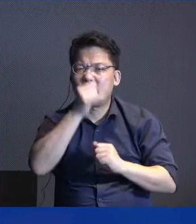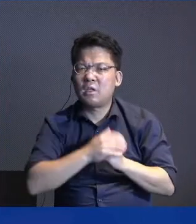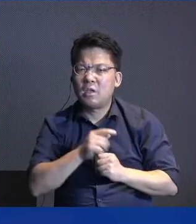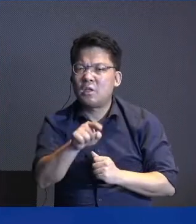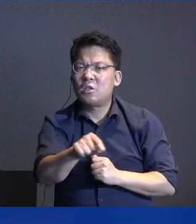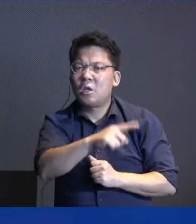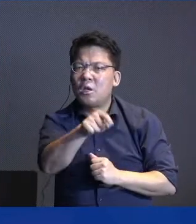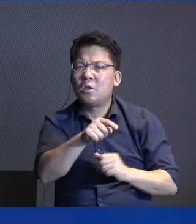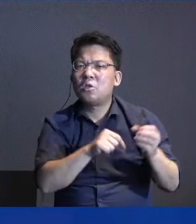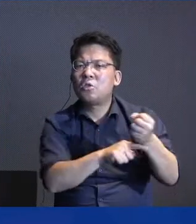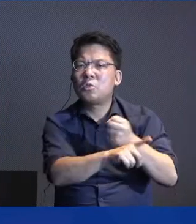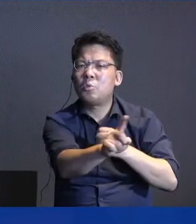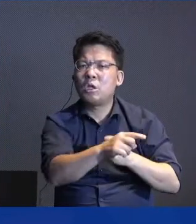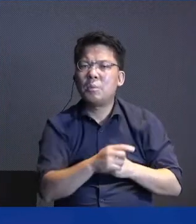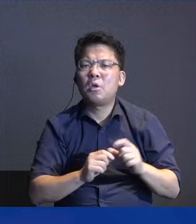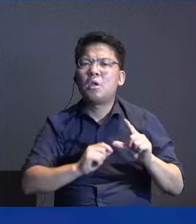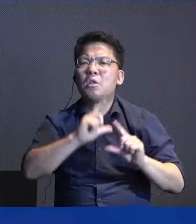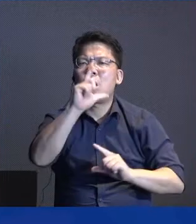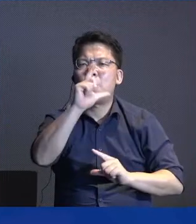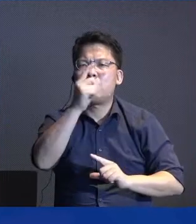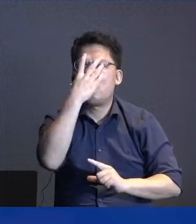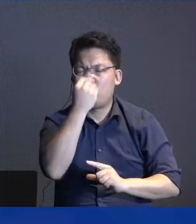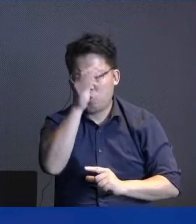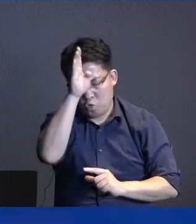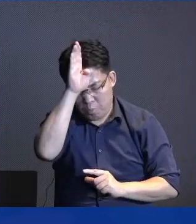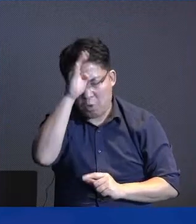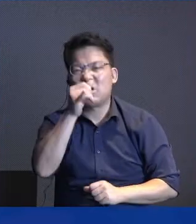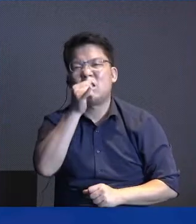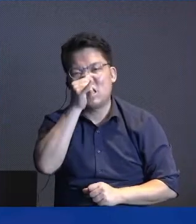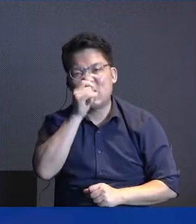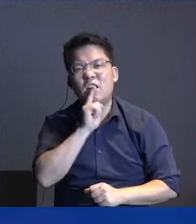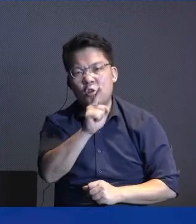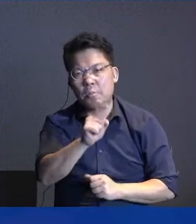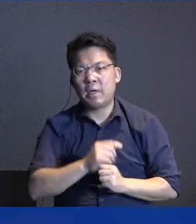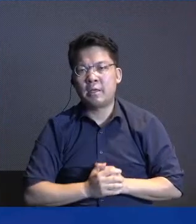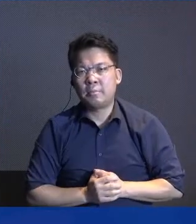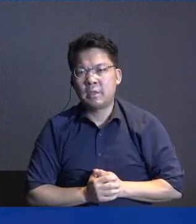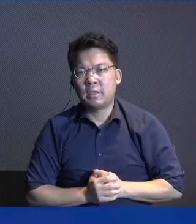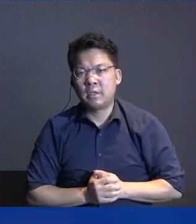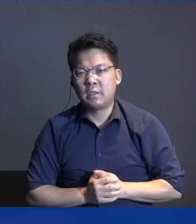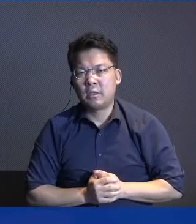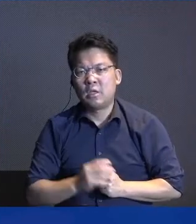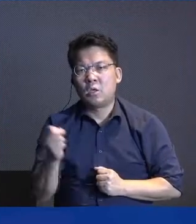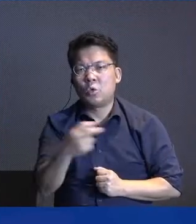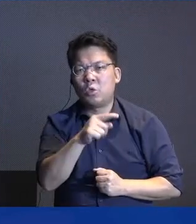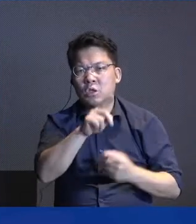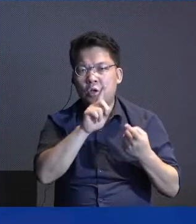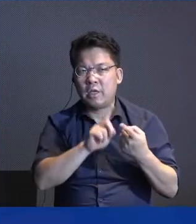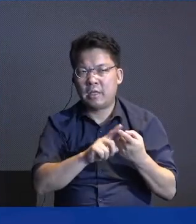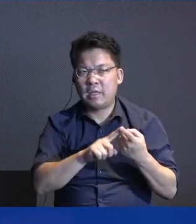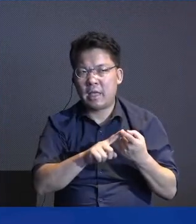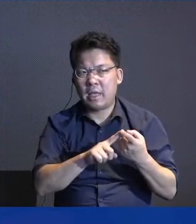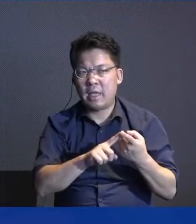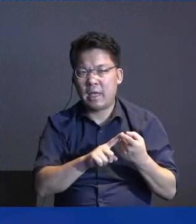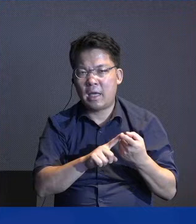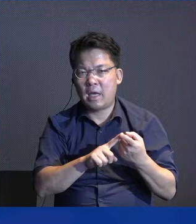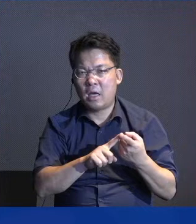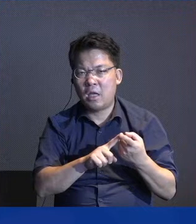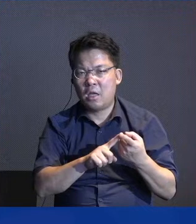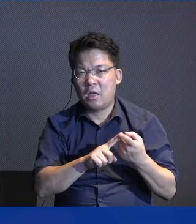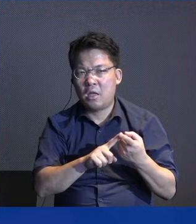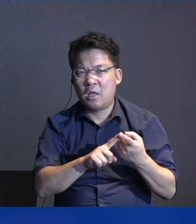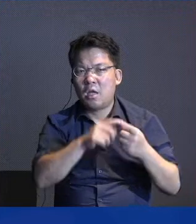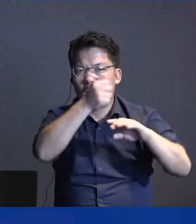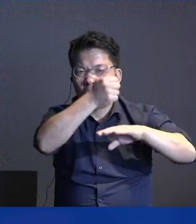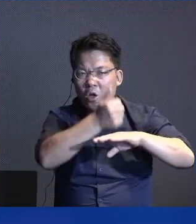enhancement in mental health, because these are repeated cross-sectional data, and in the recent surveys,